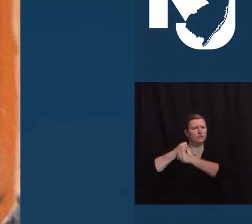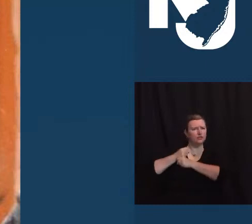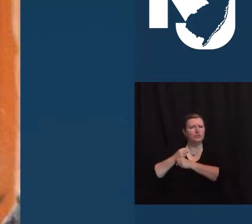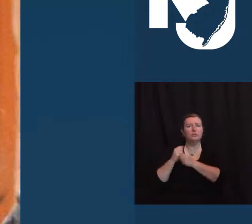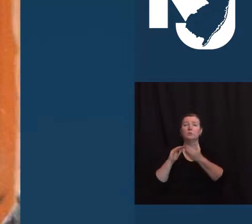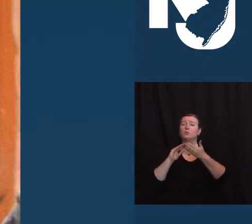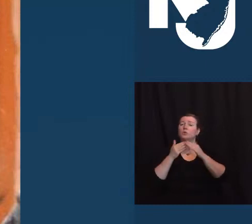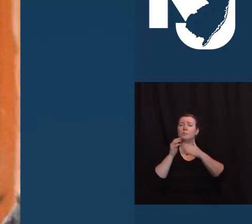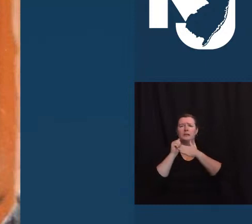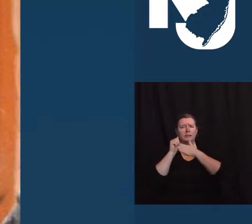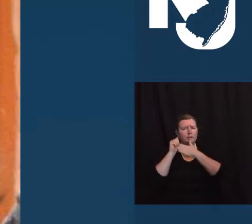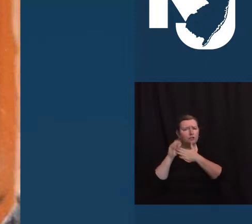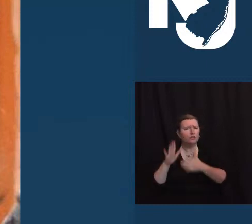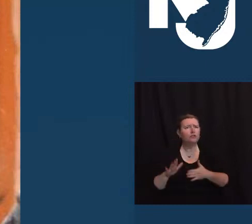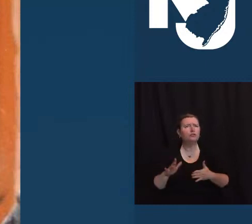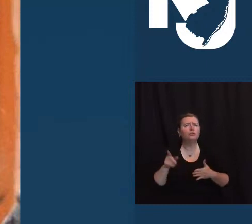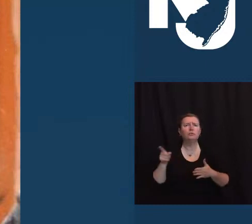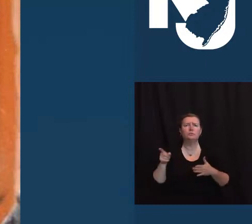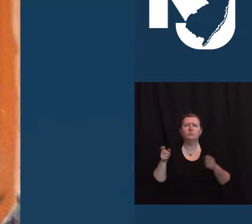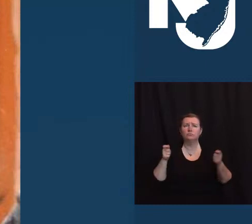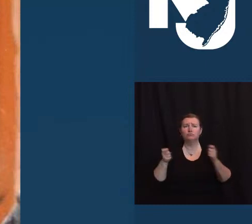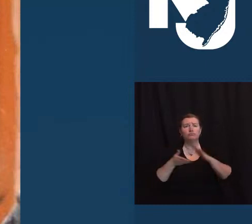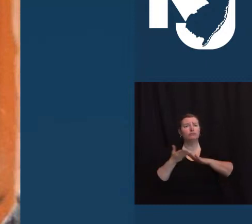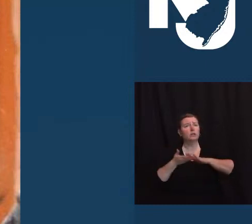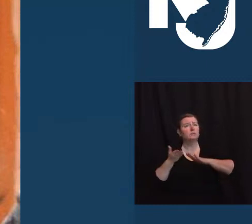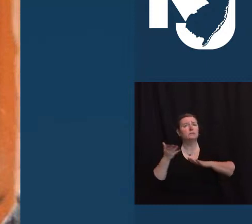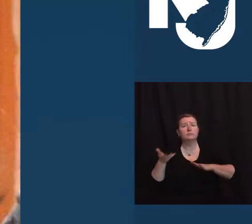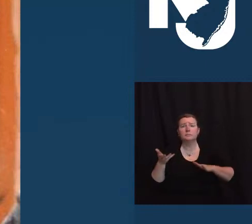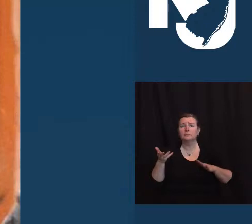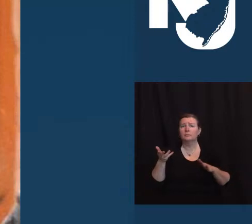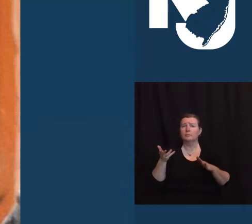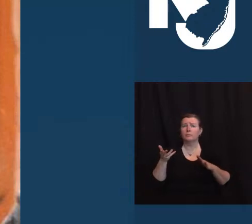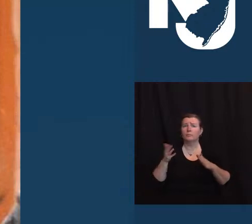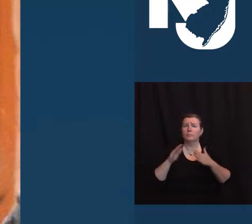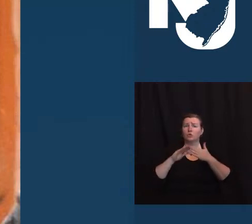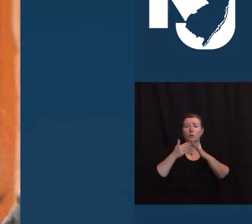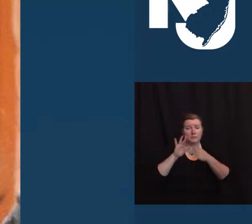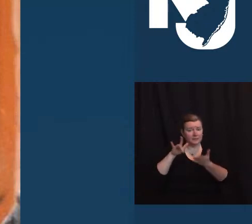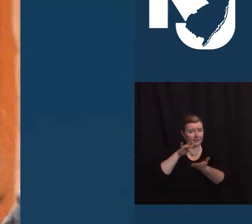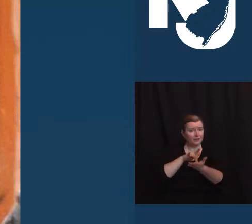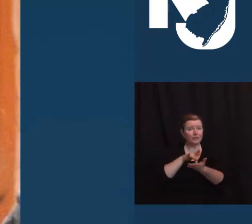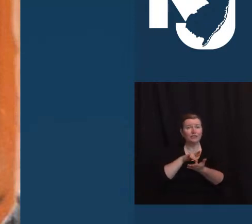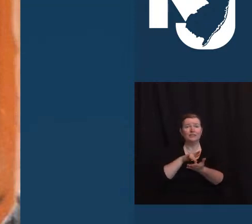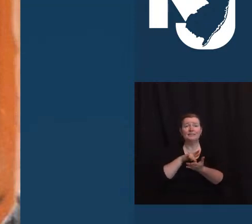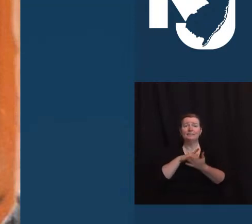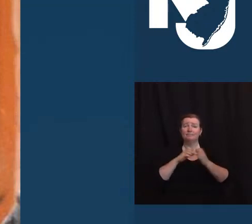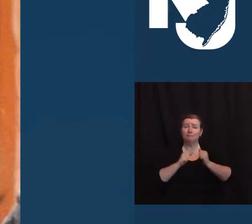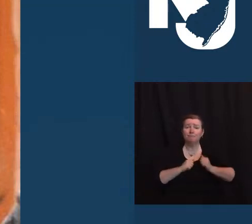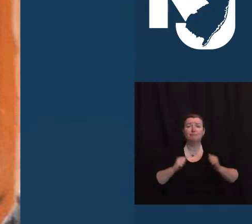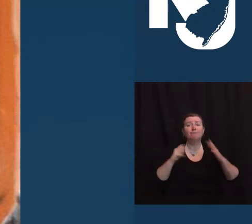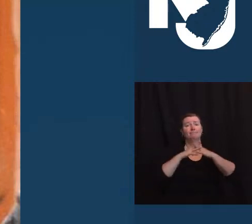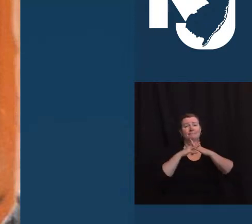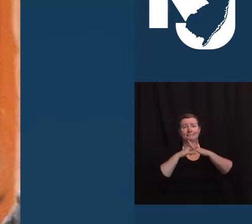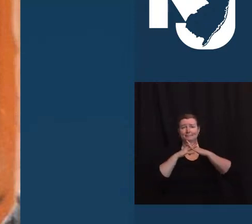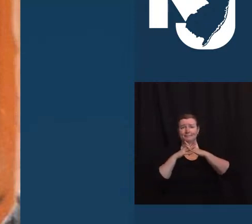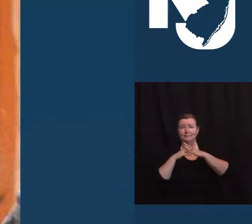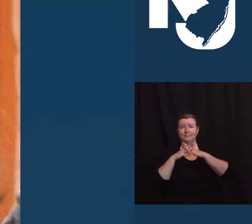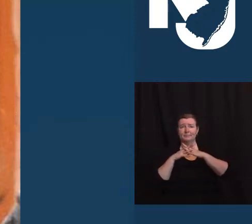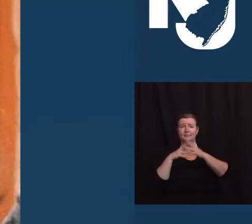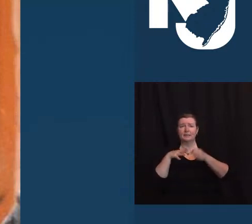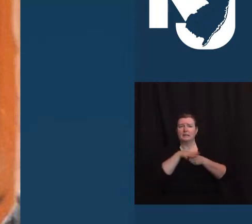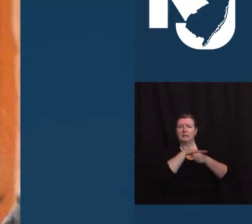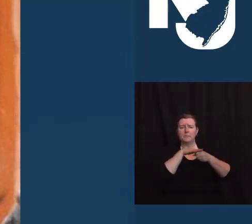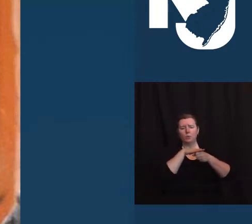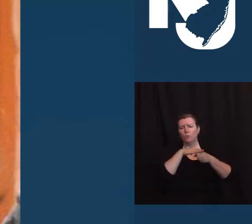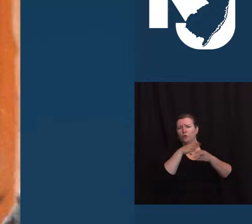the Westfield Community Center for more than 30 years and a founder of both the Westfield Neighborhood Council and the Dr. Martin Luther King